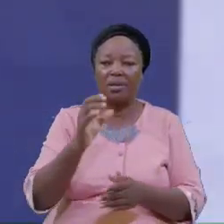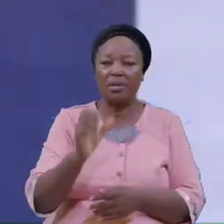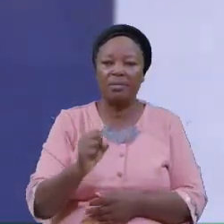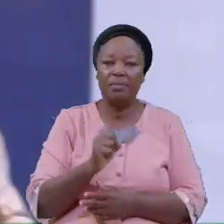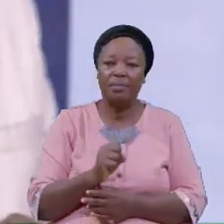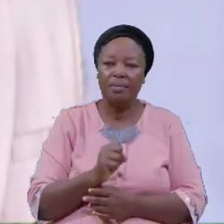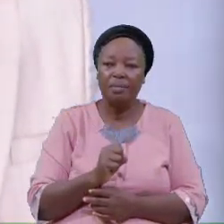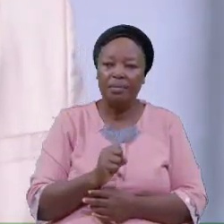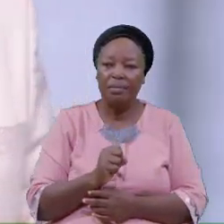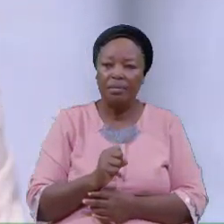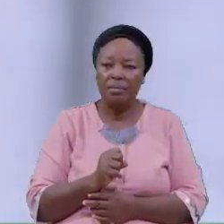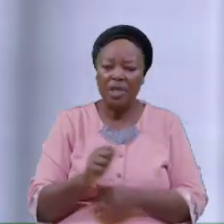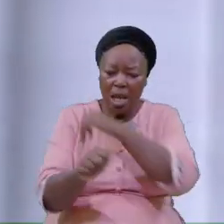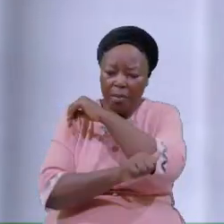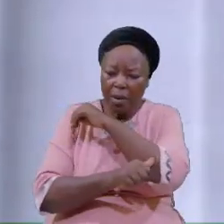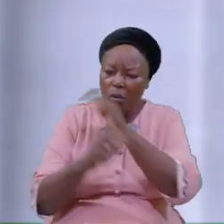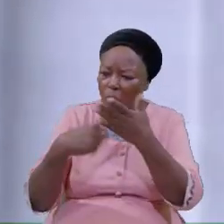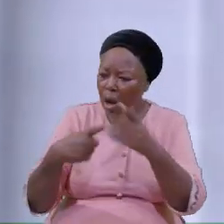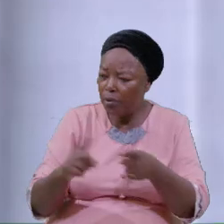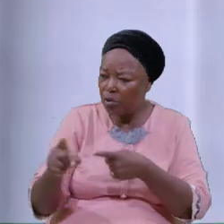Abraham, what happened to you the other day?